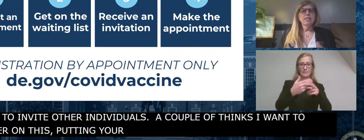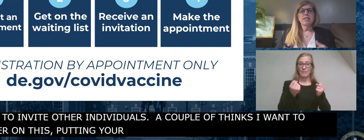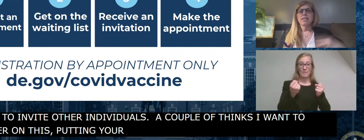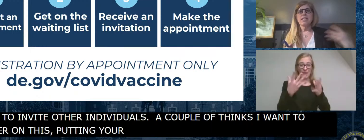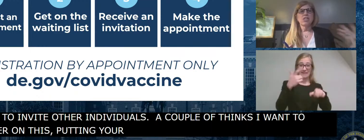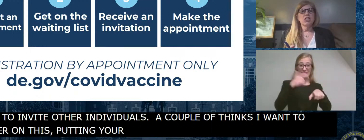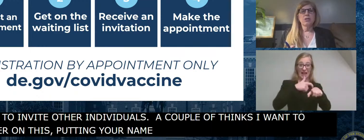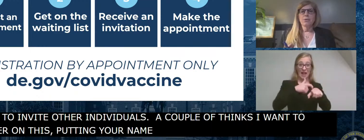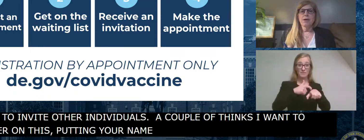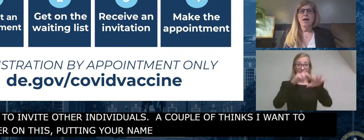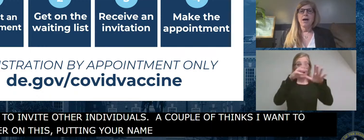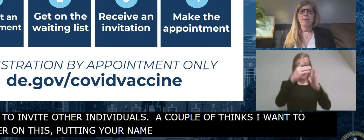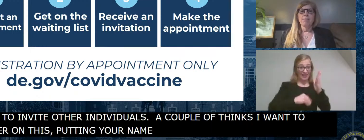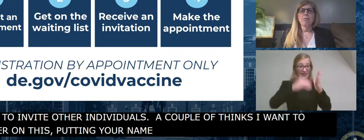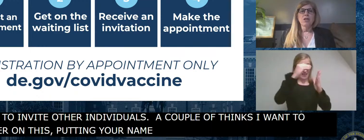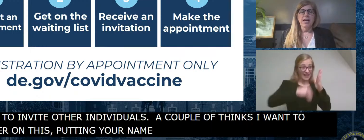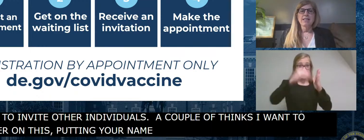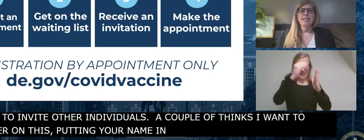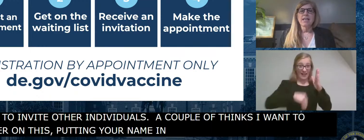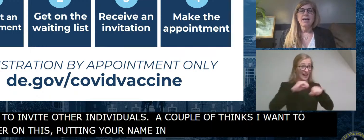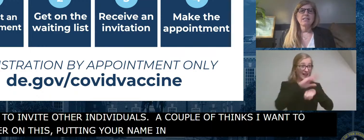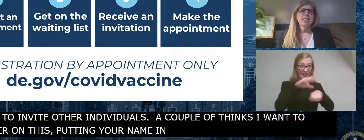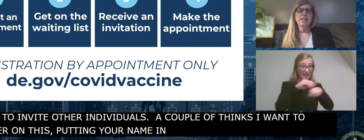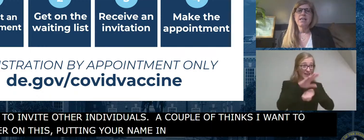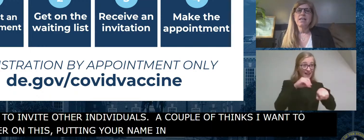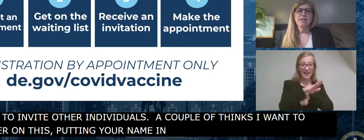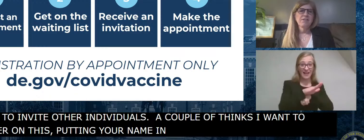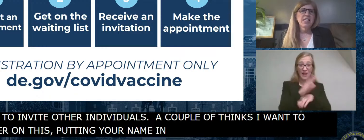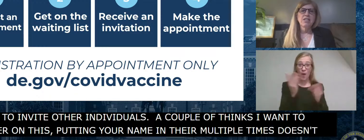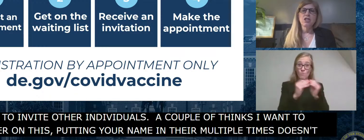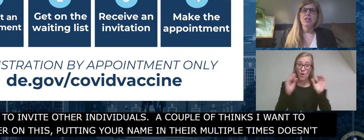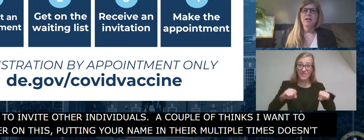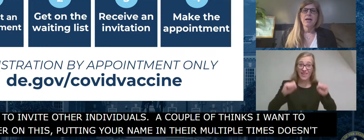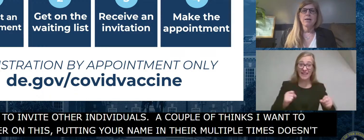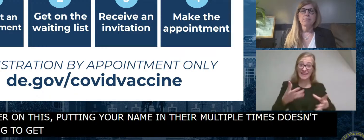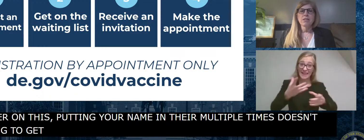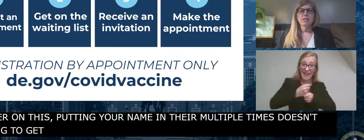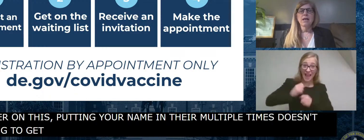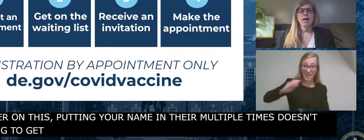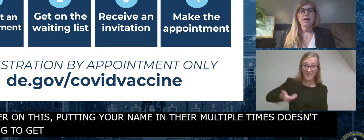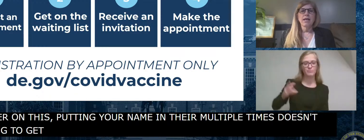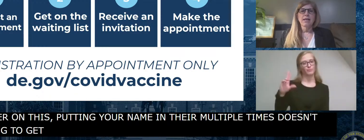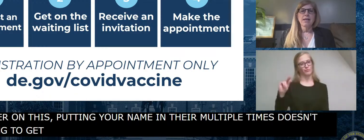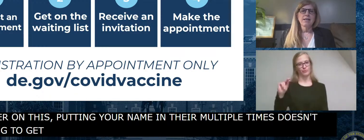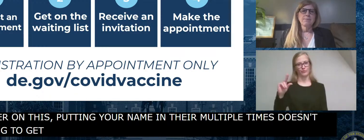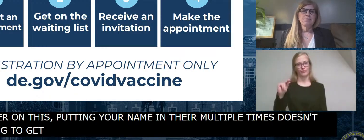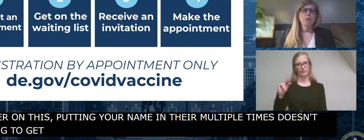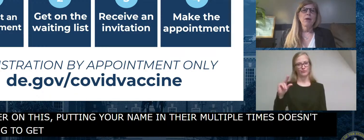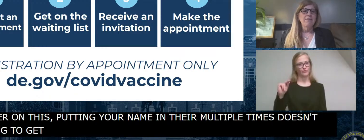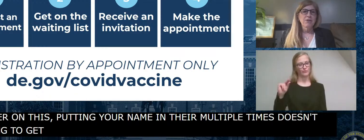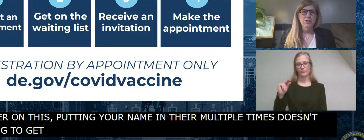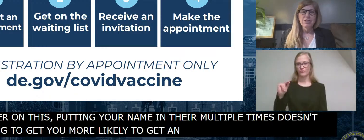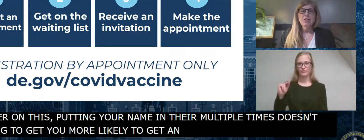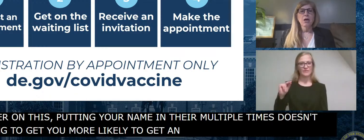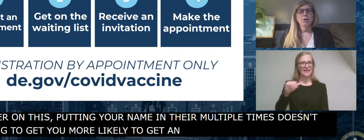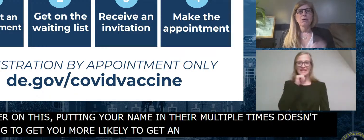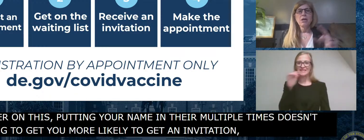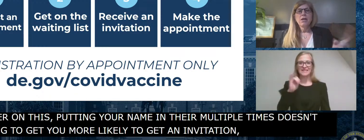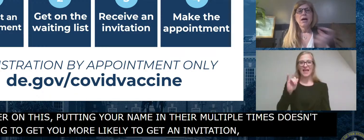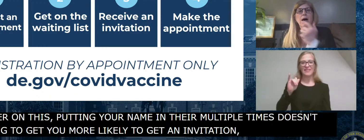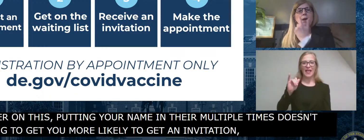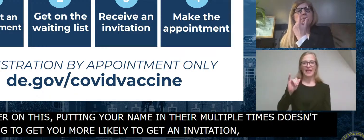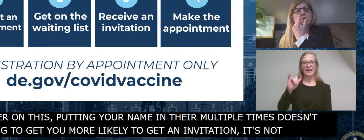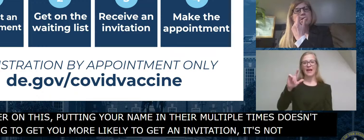times isn't going to get you more likely to get an invitation. It's not like a raffle.